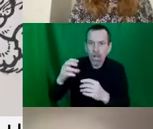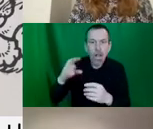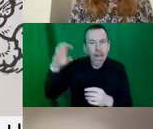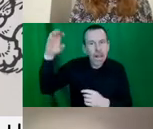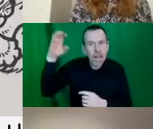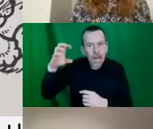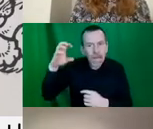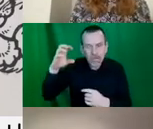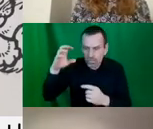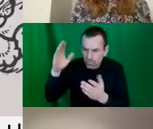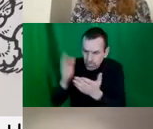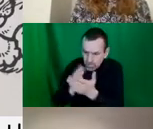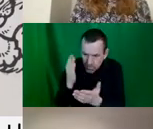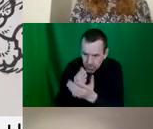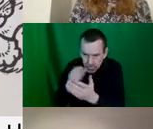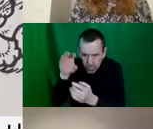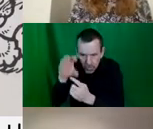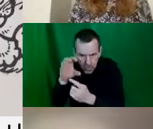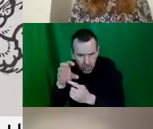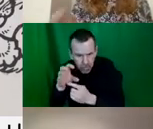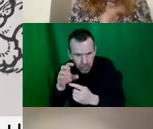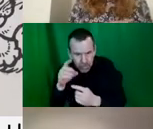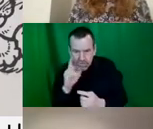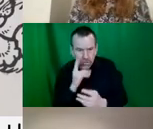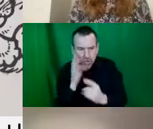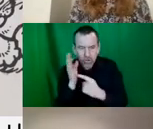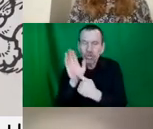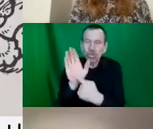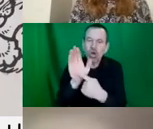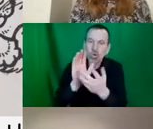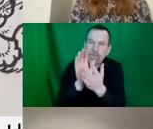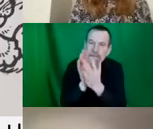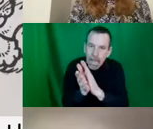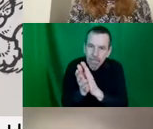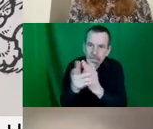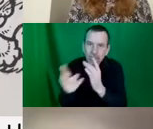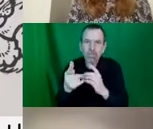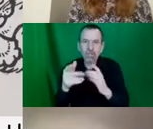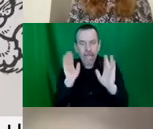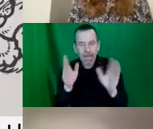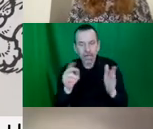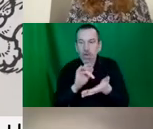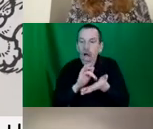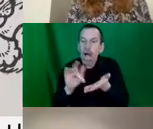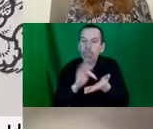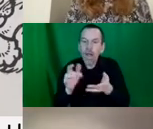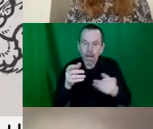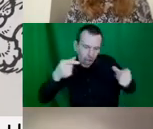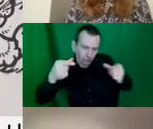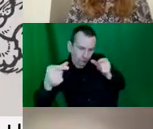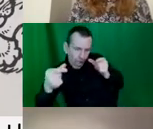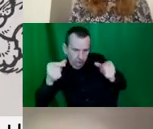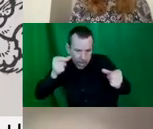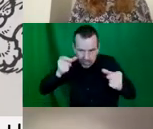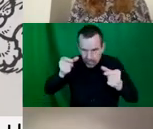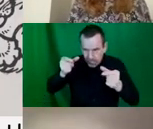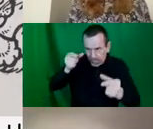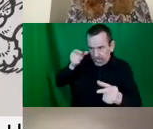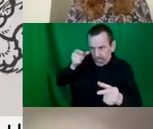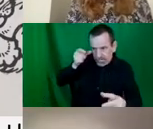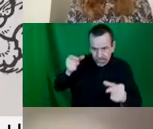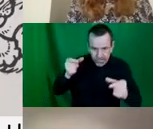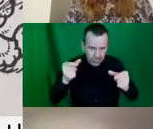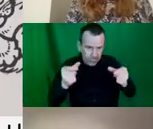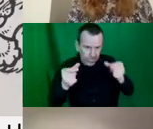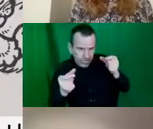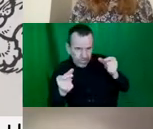identify damage outlined in condition reports, a lot of iPads moving from side to side, which made me feel a little seasick, fitting as it was for a